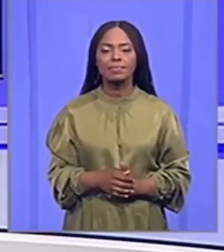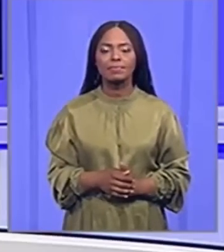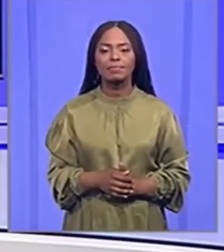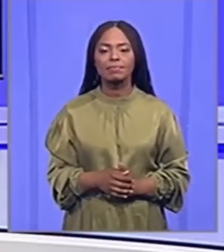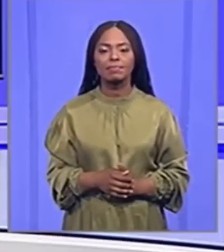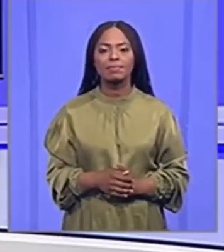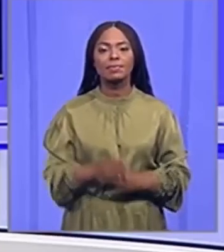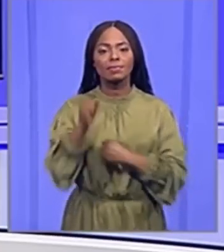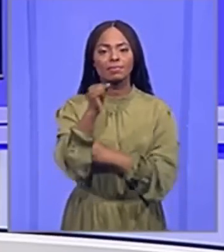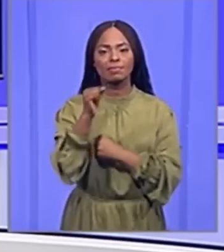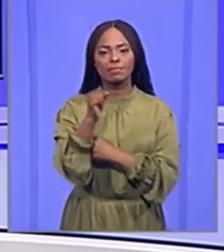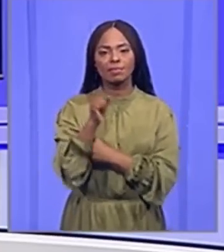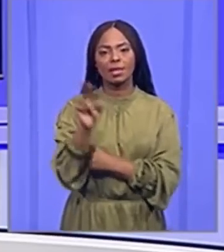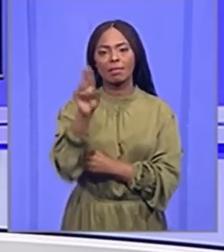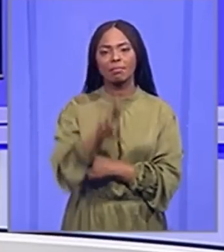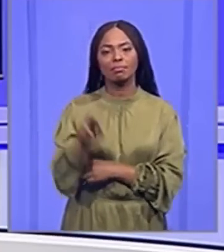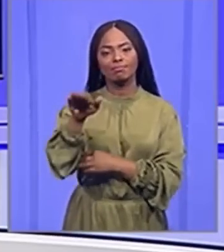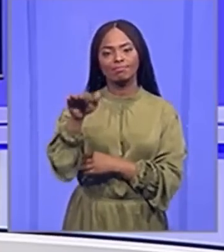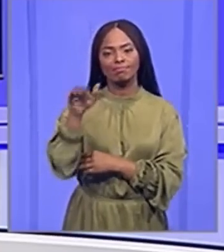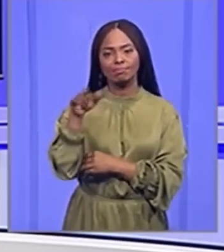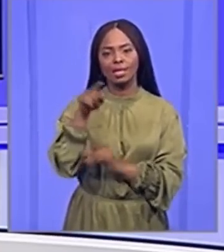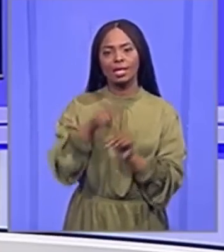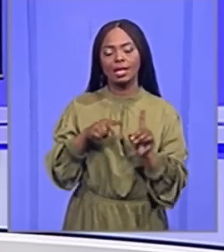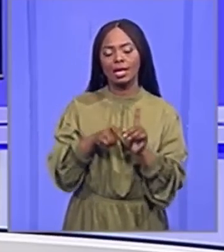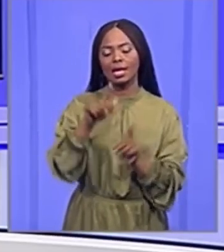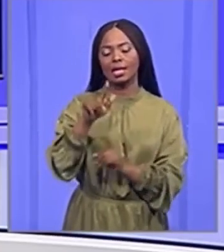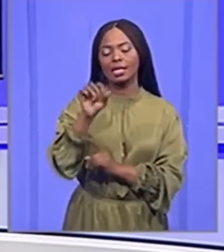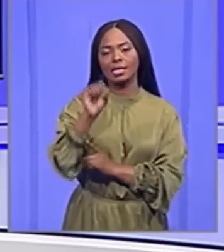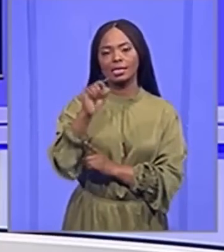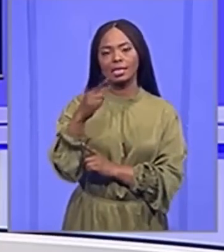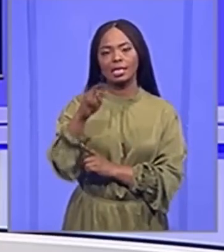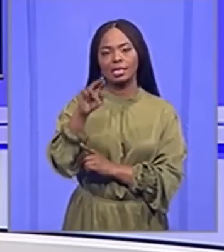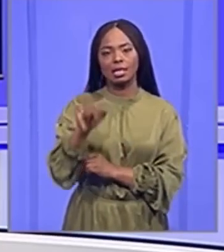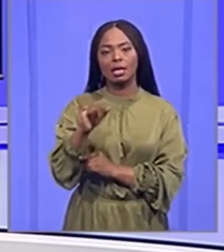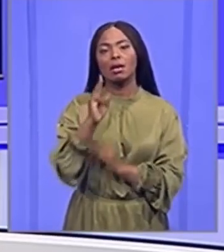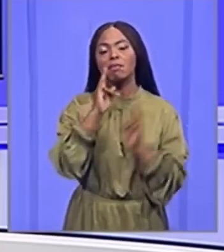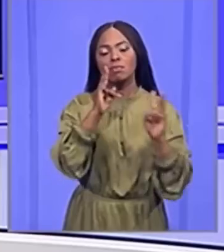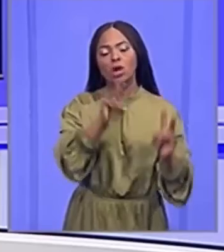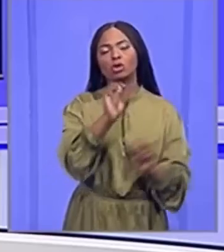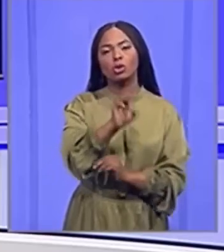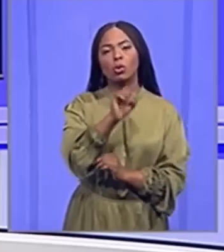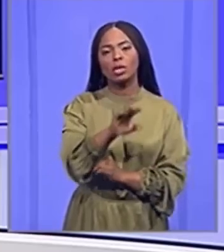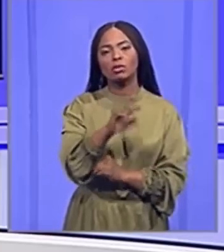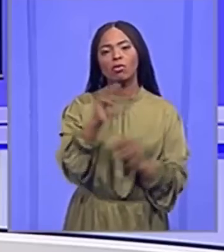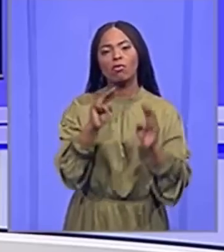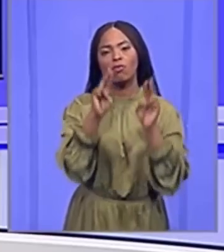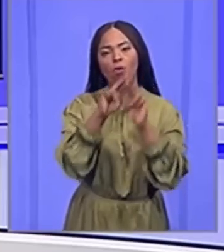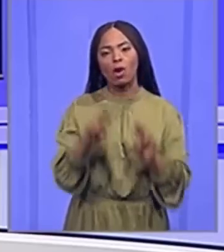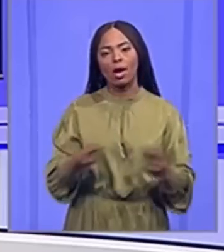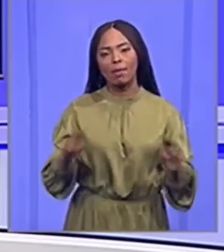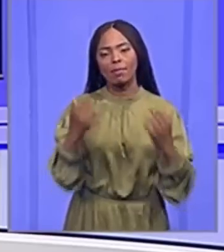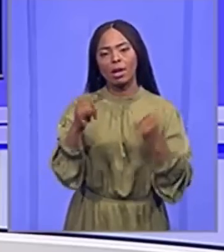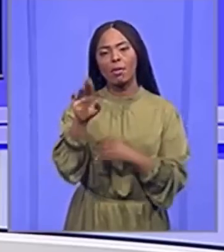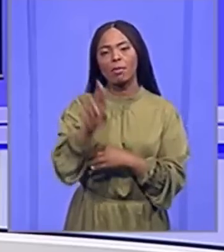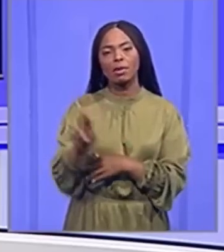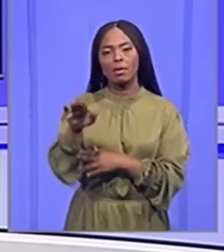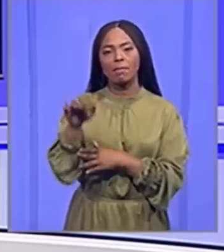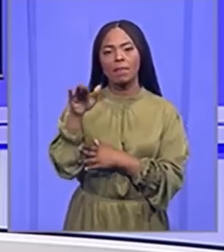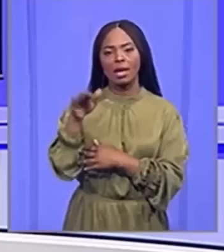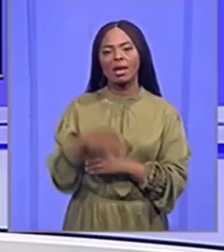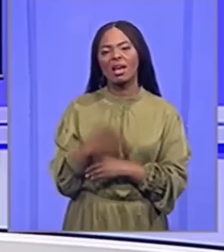Kantoro ya mosisi wa Banka Reserve le setjaganya go wetetse Soweto mo go swereng forum ya Banka Reserve ya Afrika Borwa eo kana go fitileng e neng e